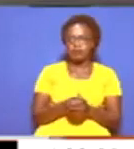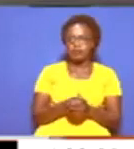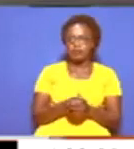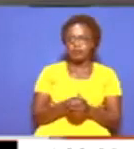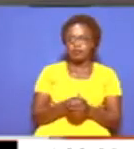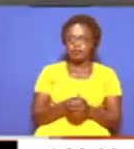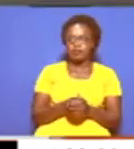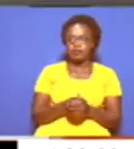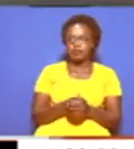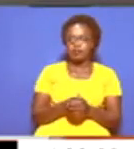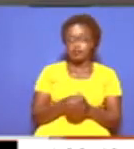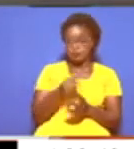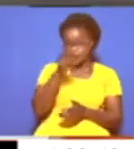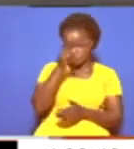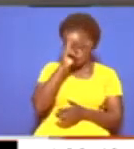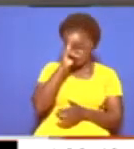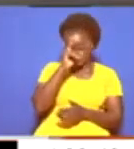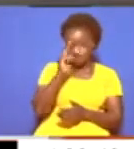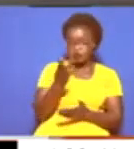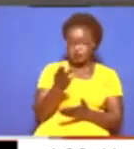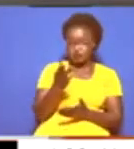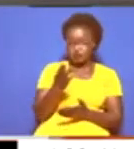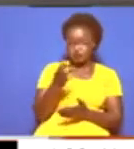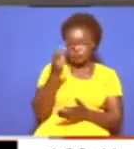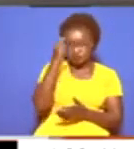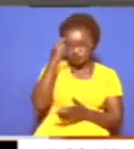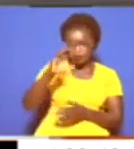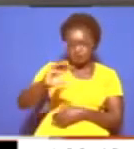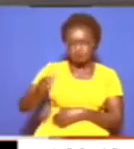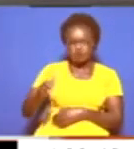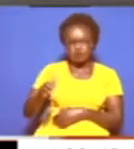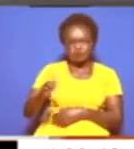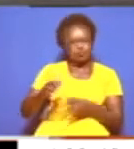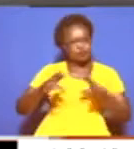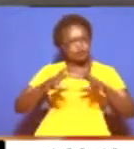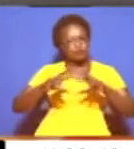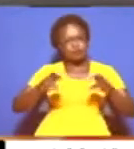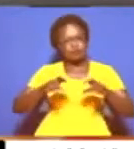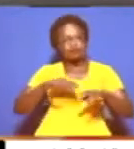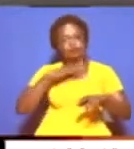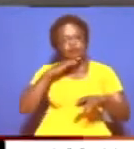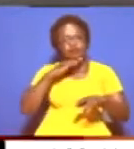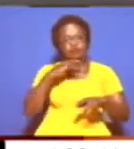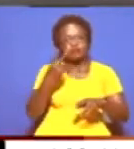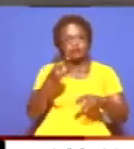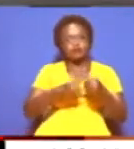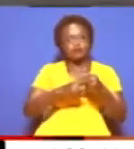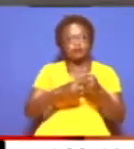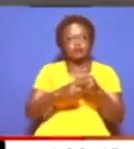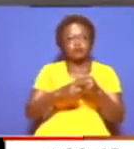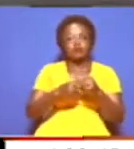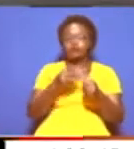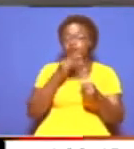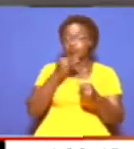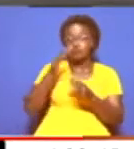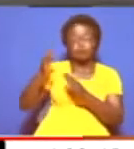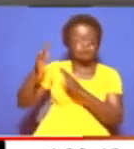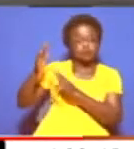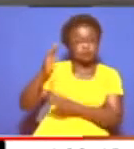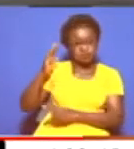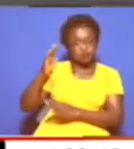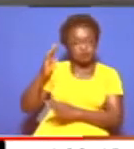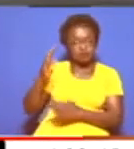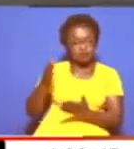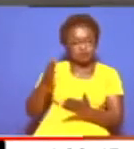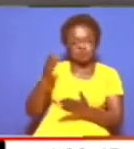And police in Cherangany, Nzoia County, are investigating the death of a 27-year-old security guard at the Cherangany